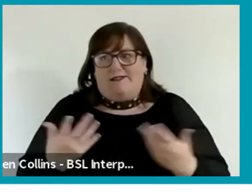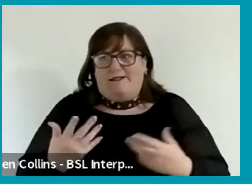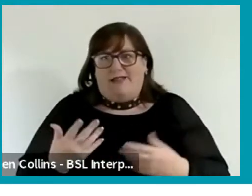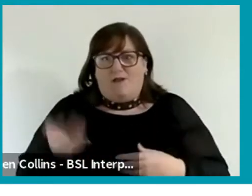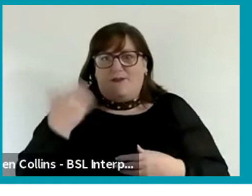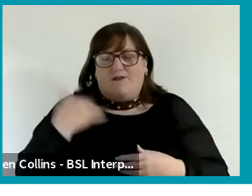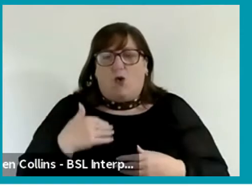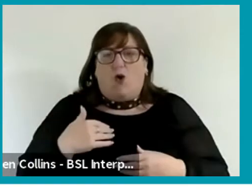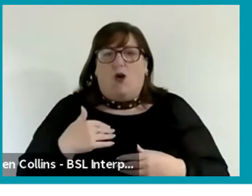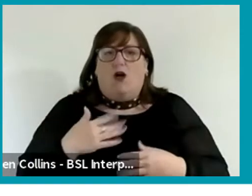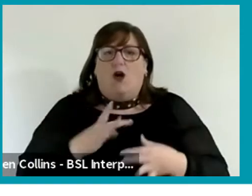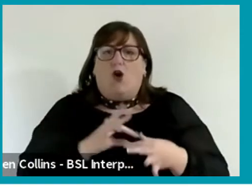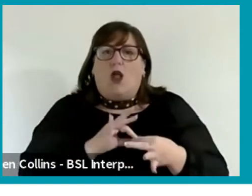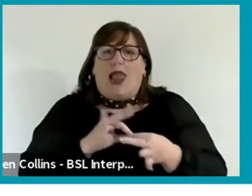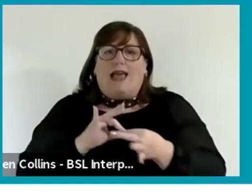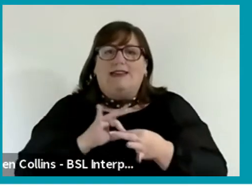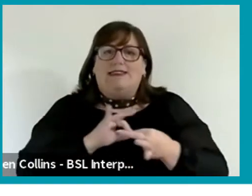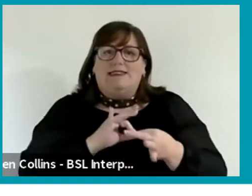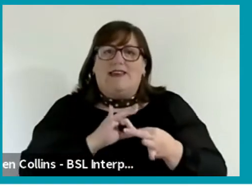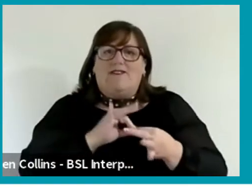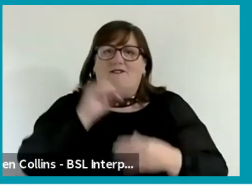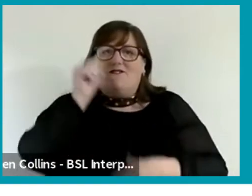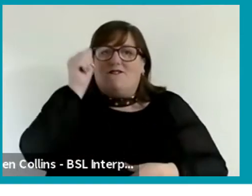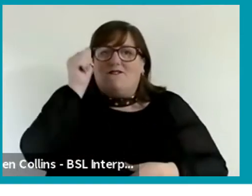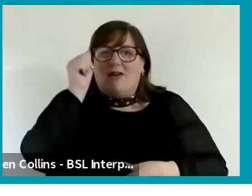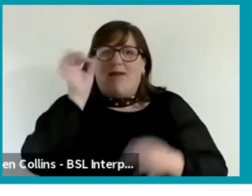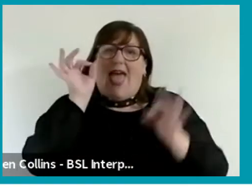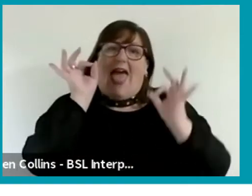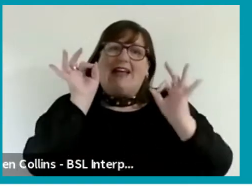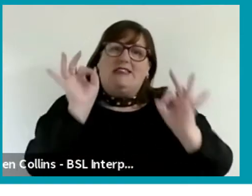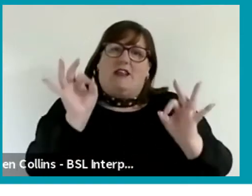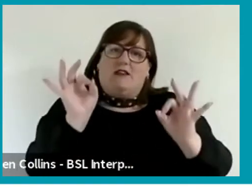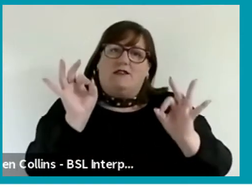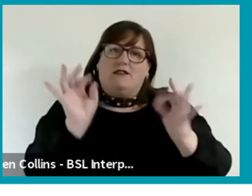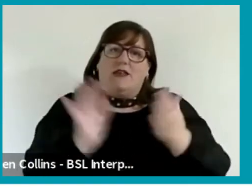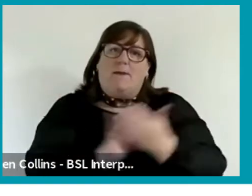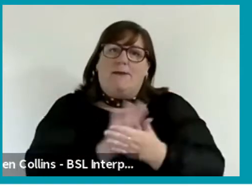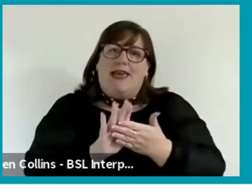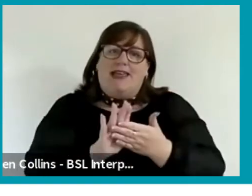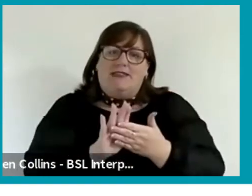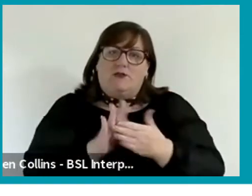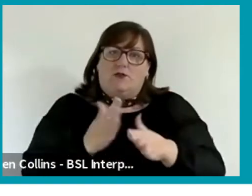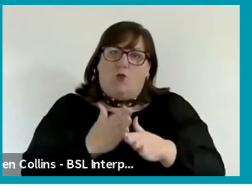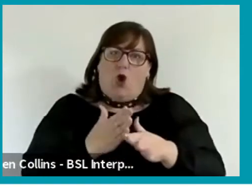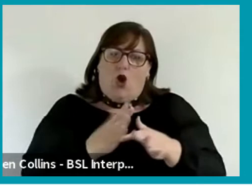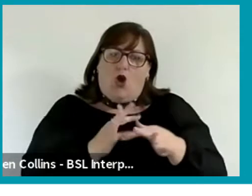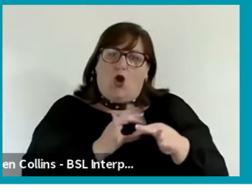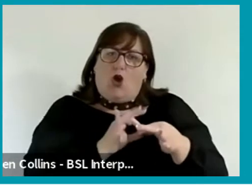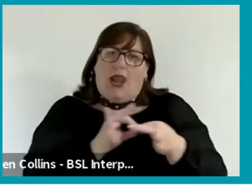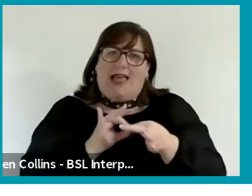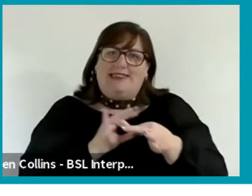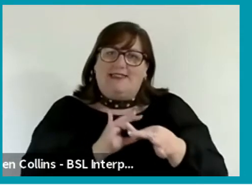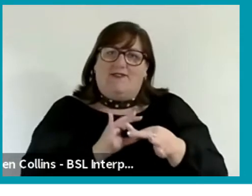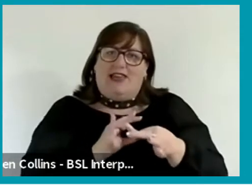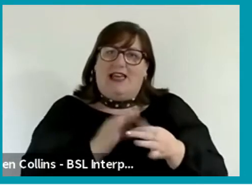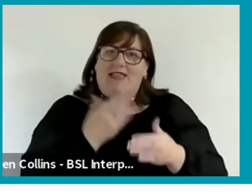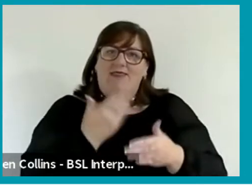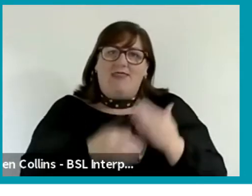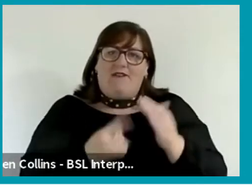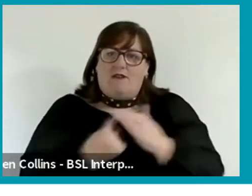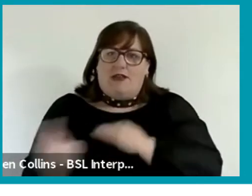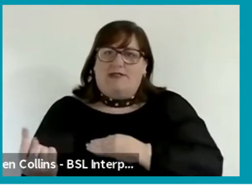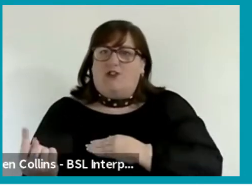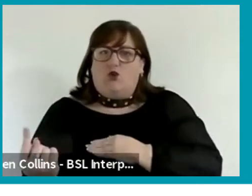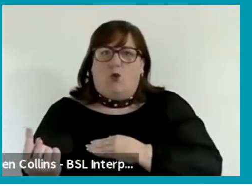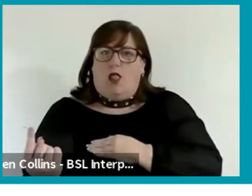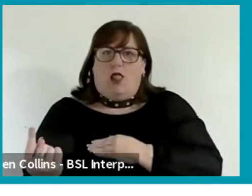that we do everything we do as a collective effort. It's never individual. It's always about sharing, supporting each other, and shared